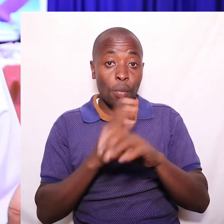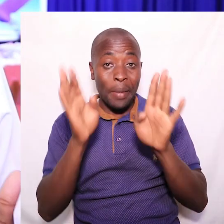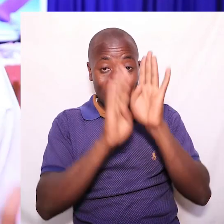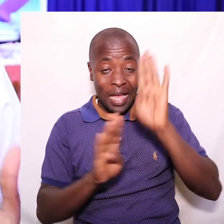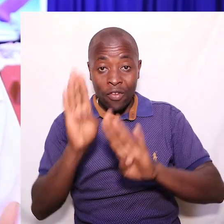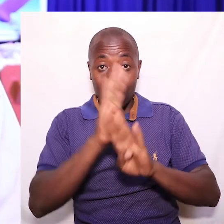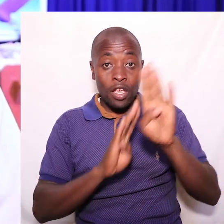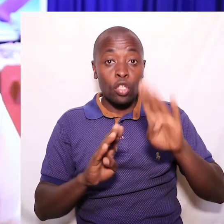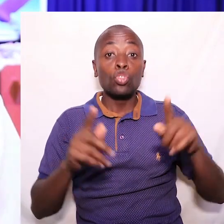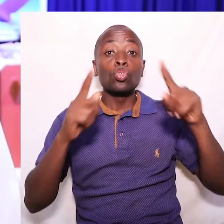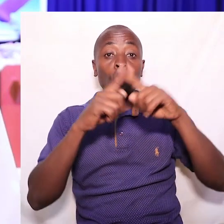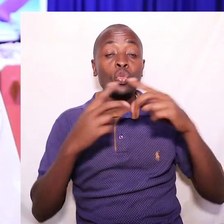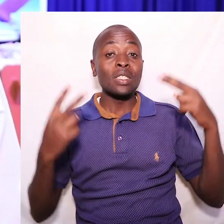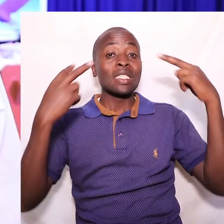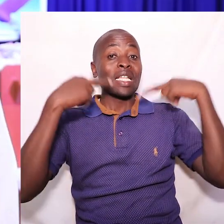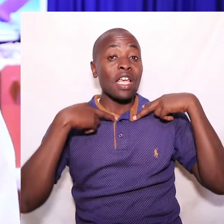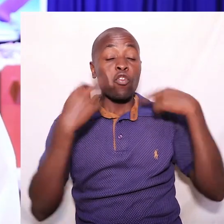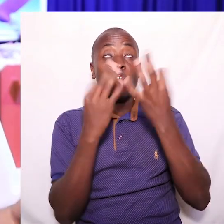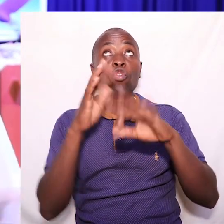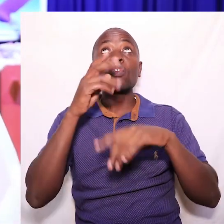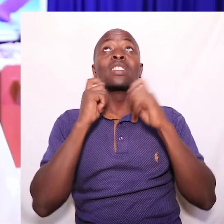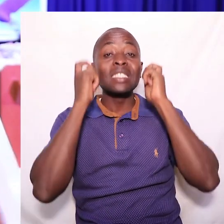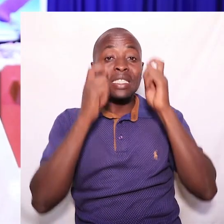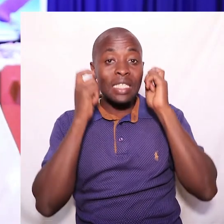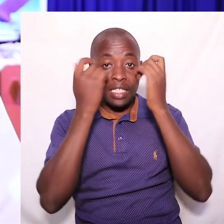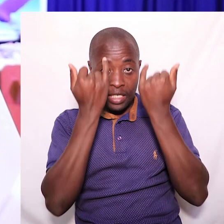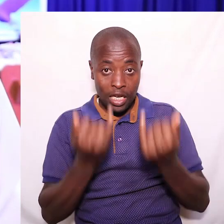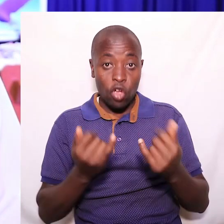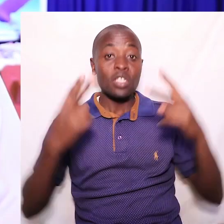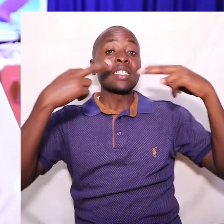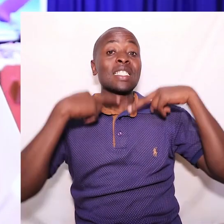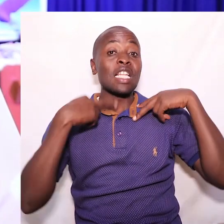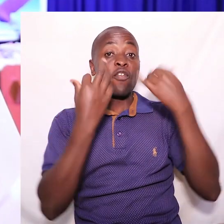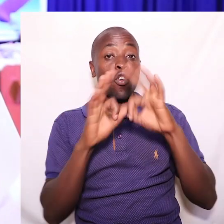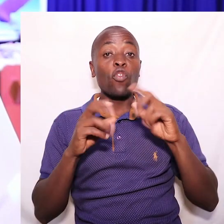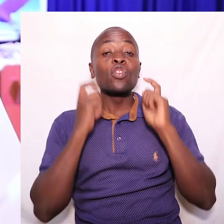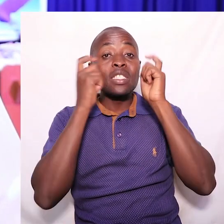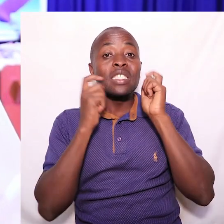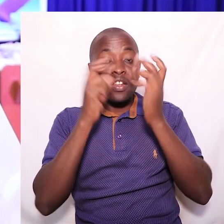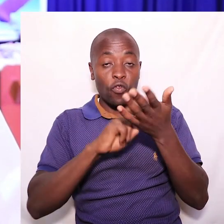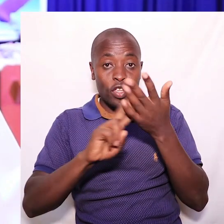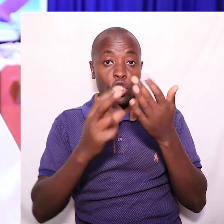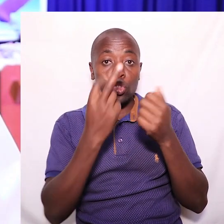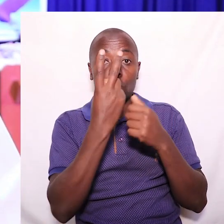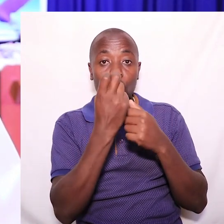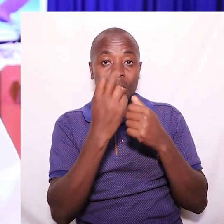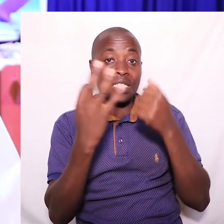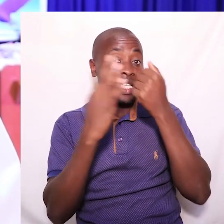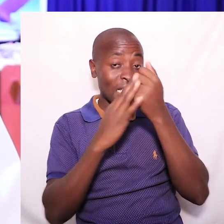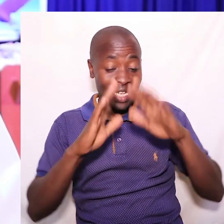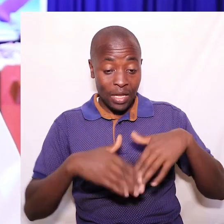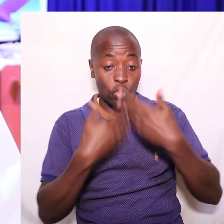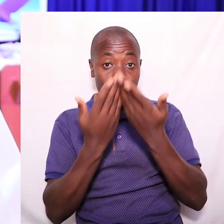over to bondage to sin. Now he's in bondage to sin. And in verses 28, we see that he gave them